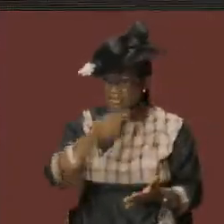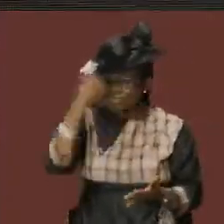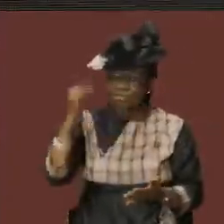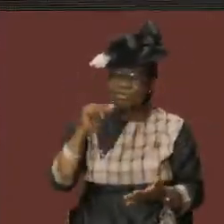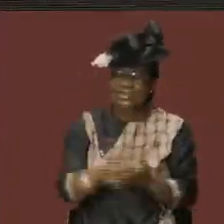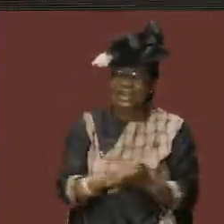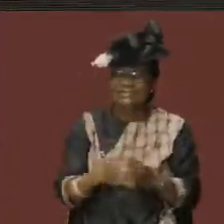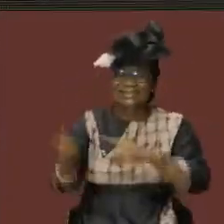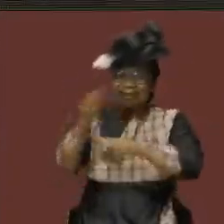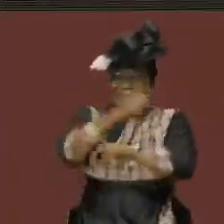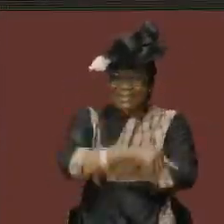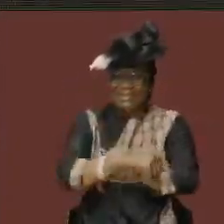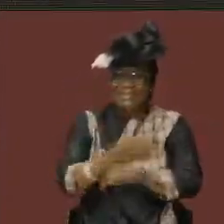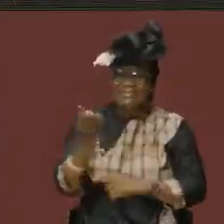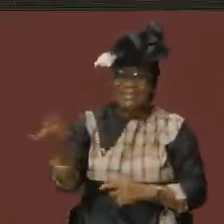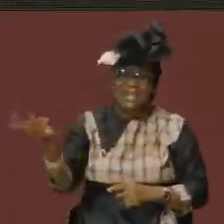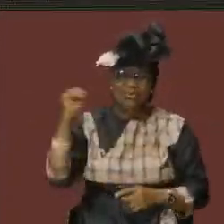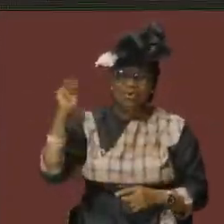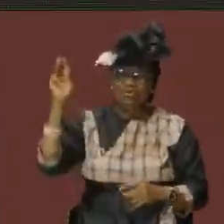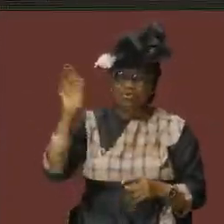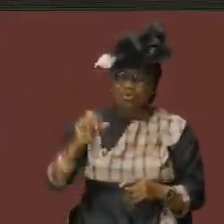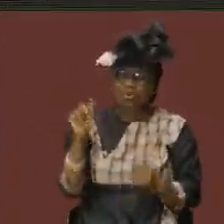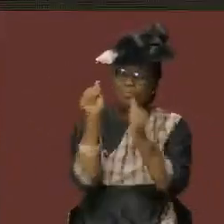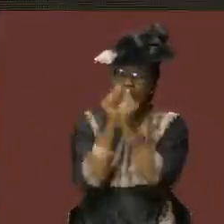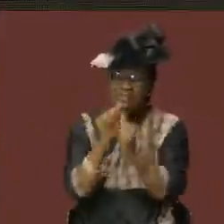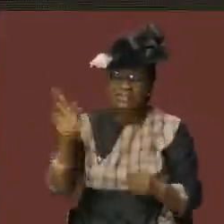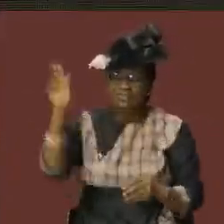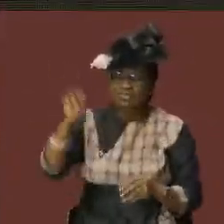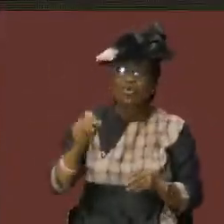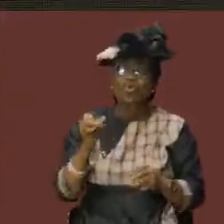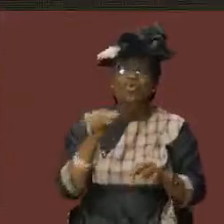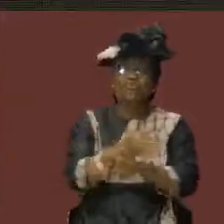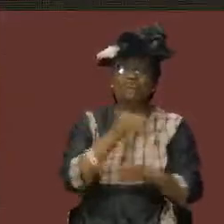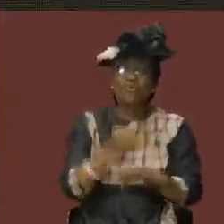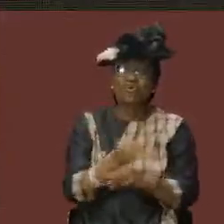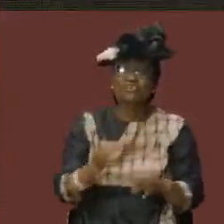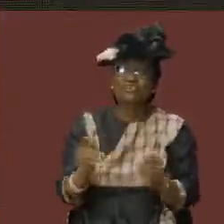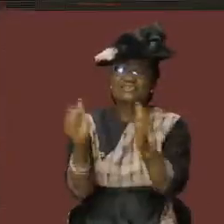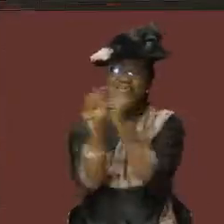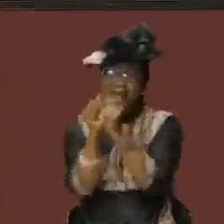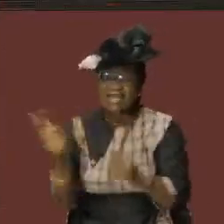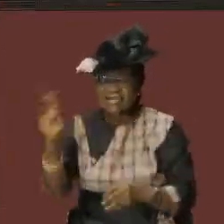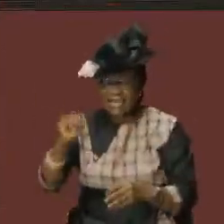could tie them down. In fact, the Bible says those who had been holding them